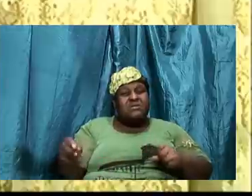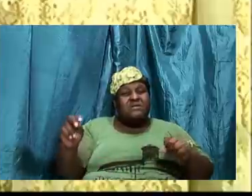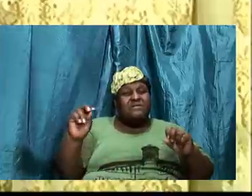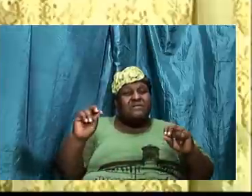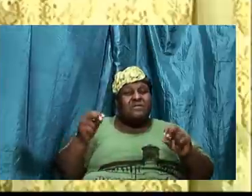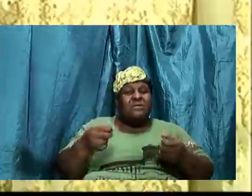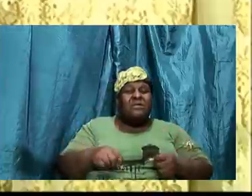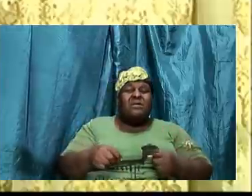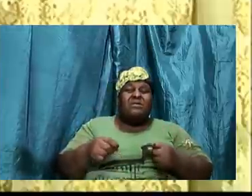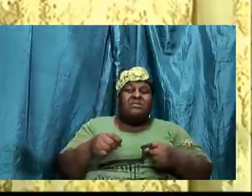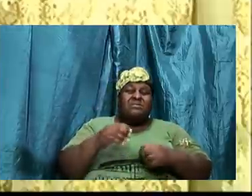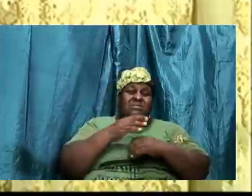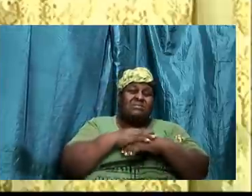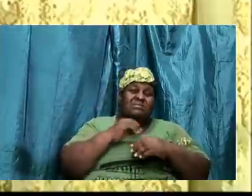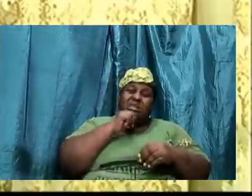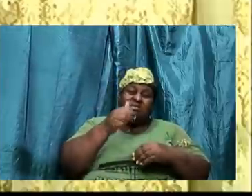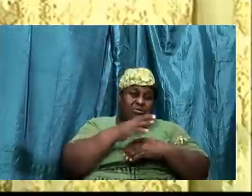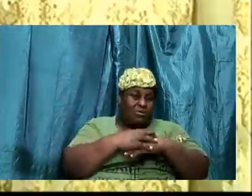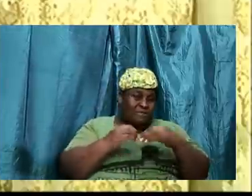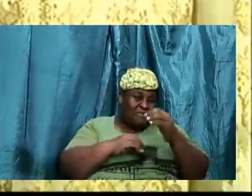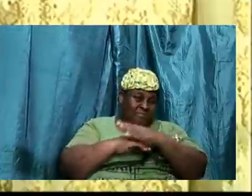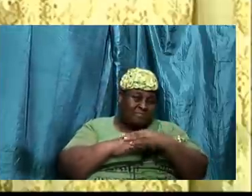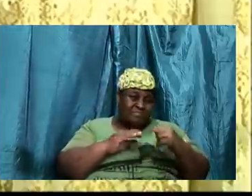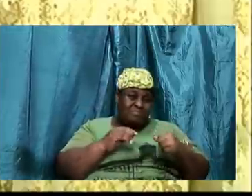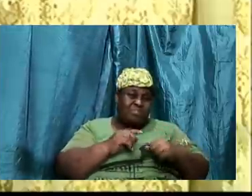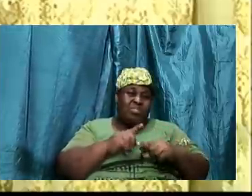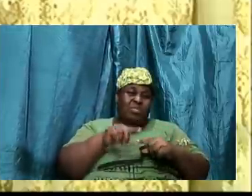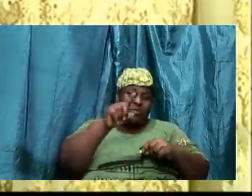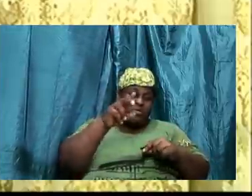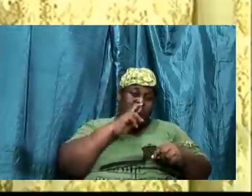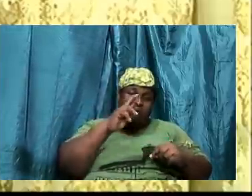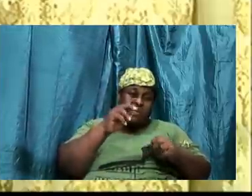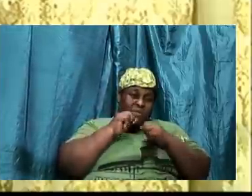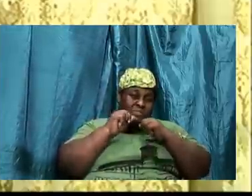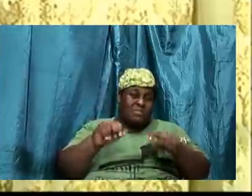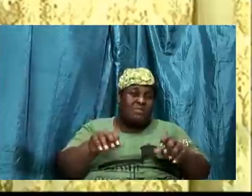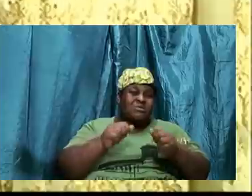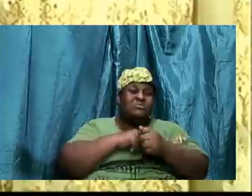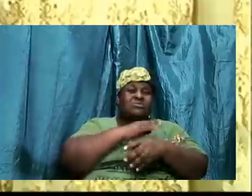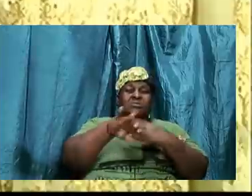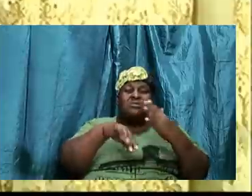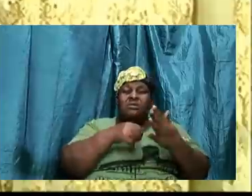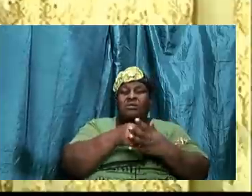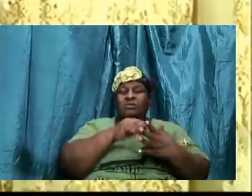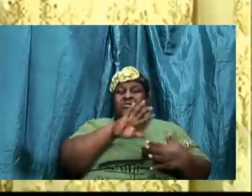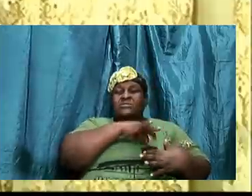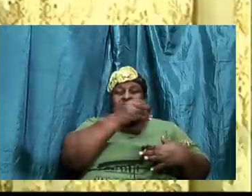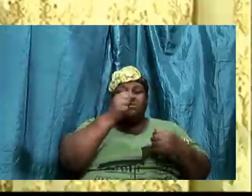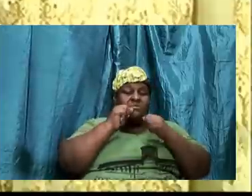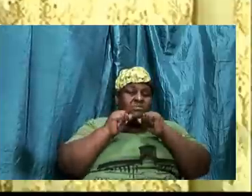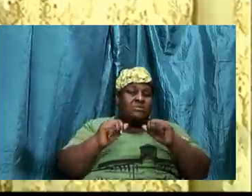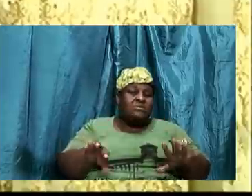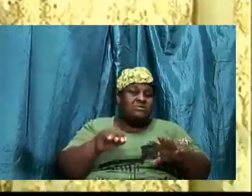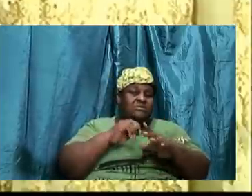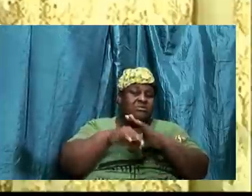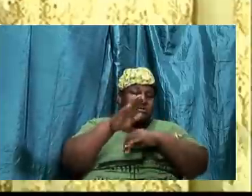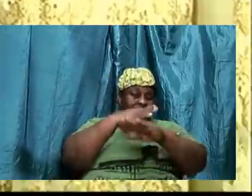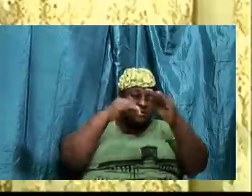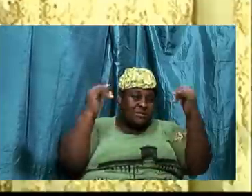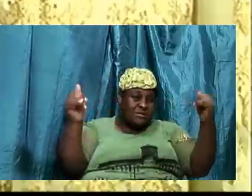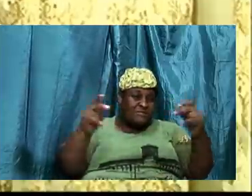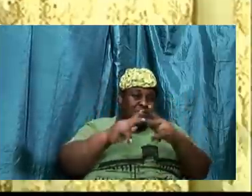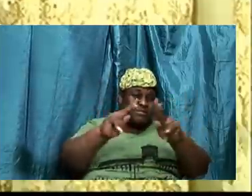gifts, all spiritual blessing in heavenly places. And you can be content with that tonight, knowing